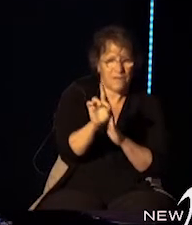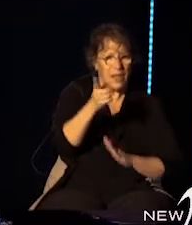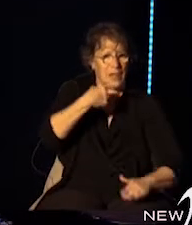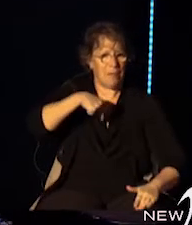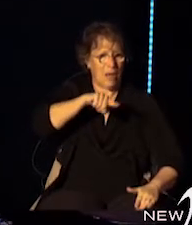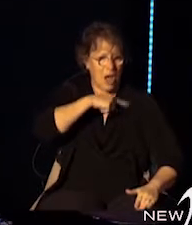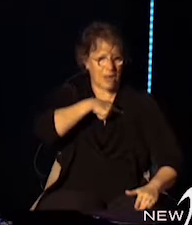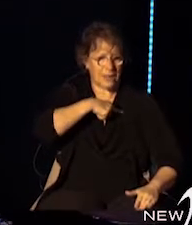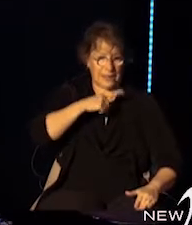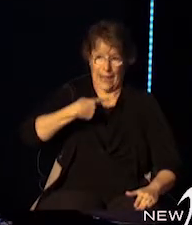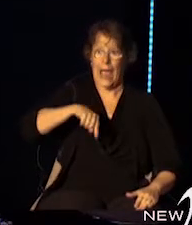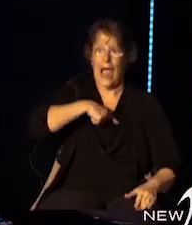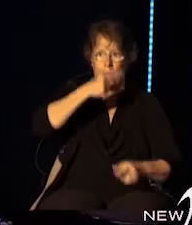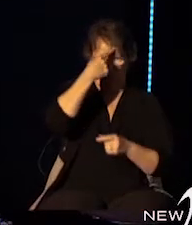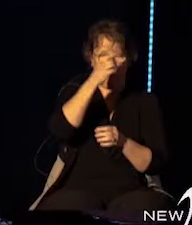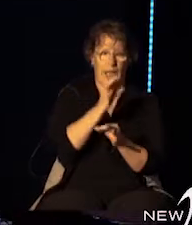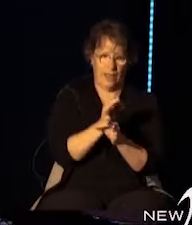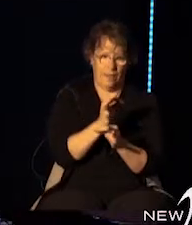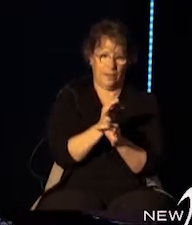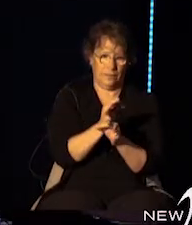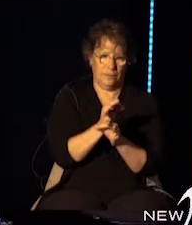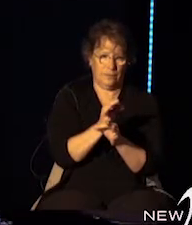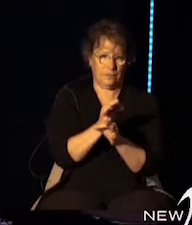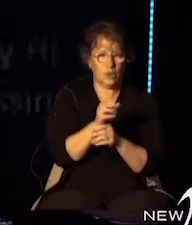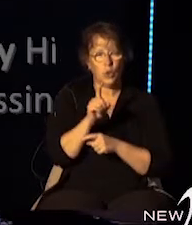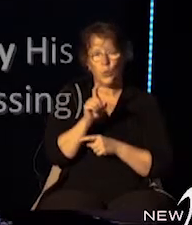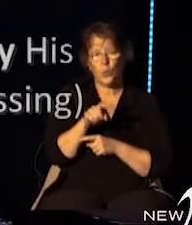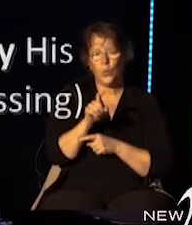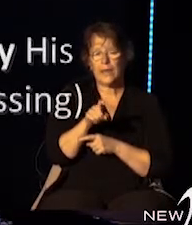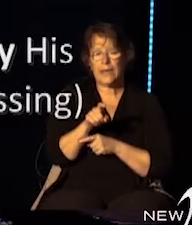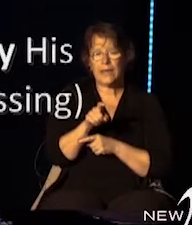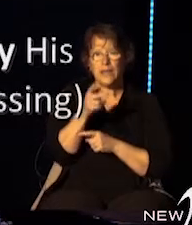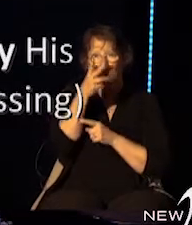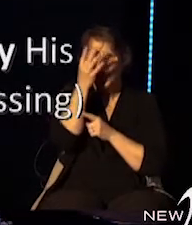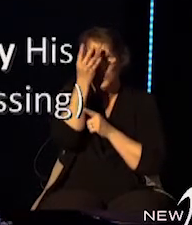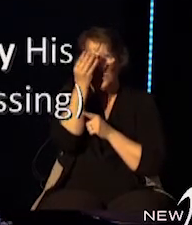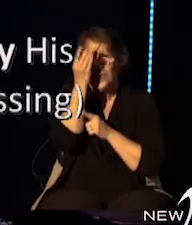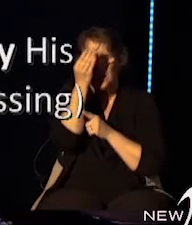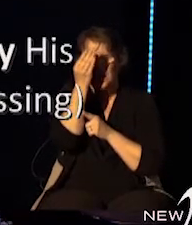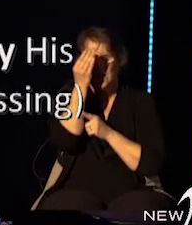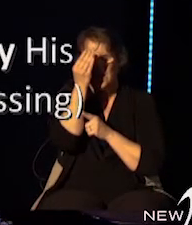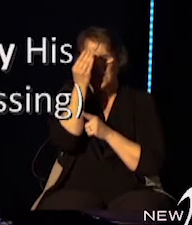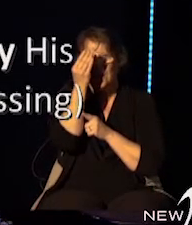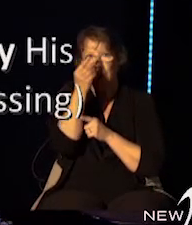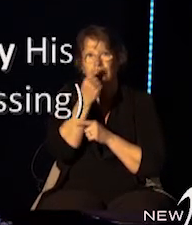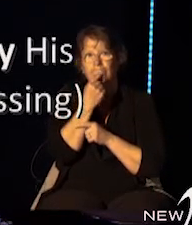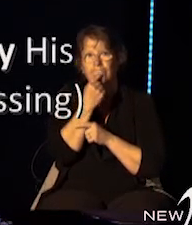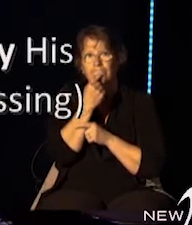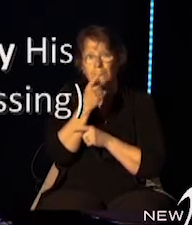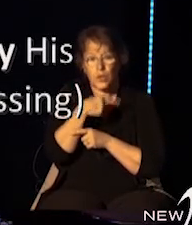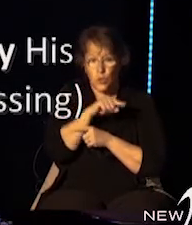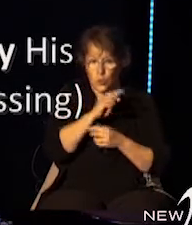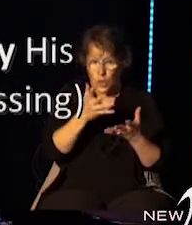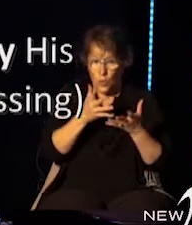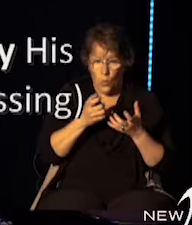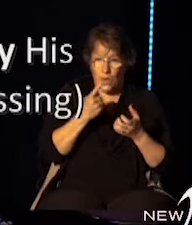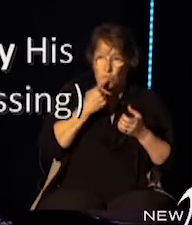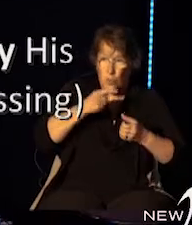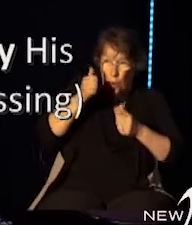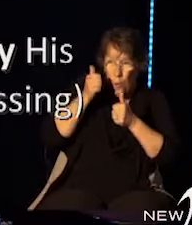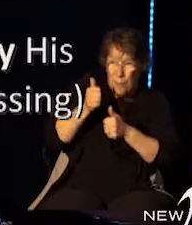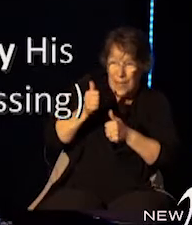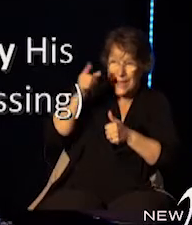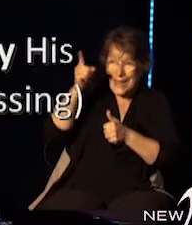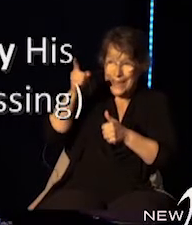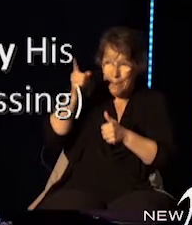We have to answer the question, do we want to obey God even more than we want to